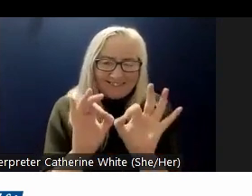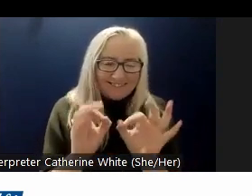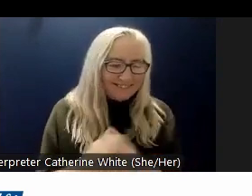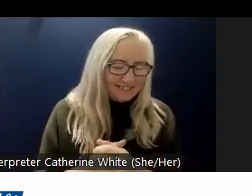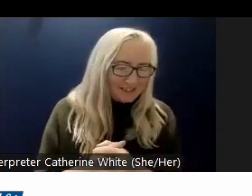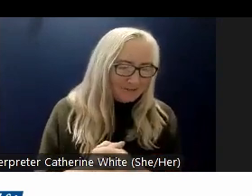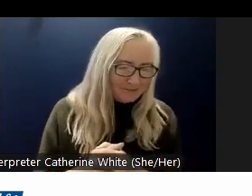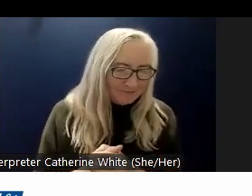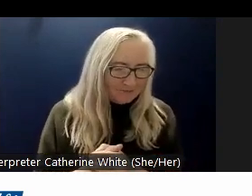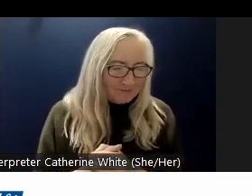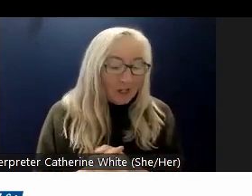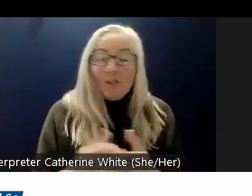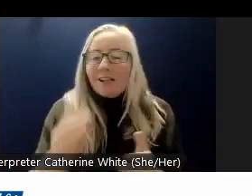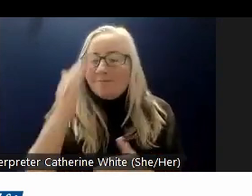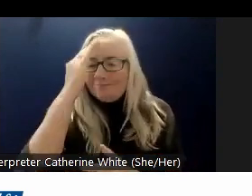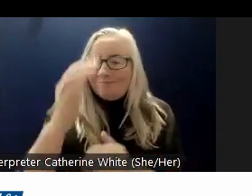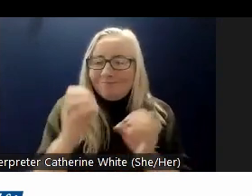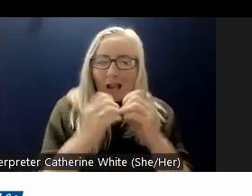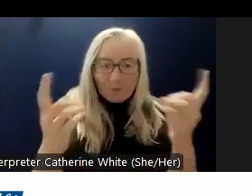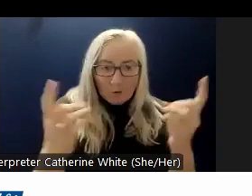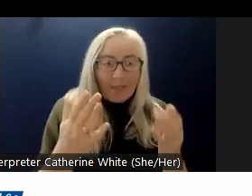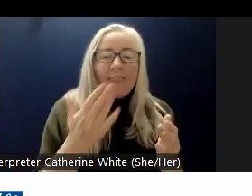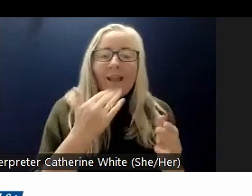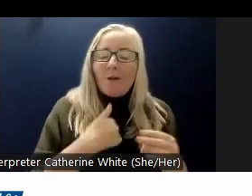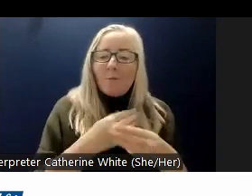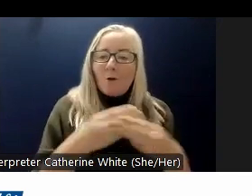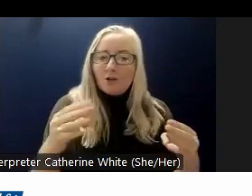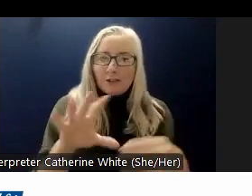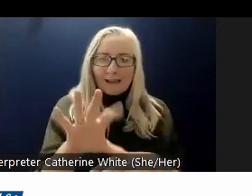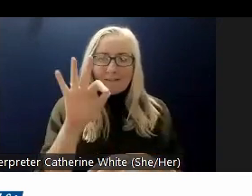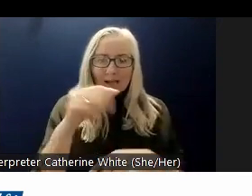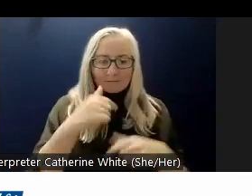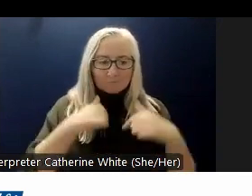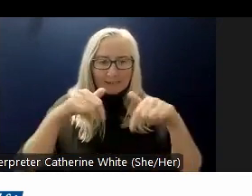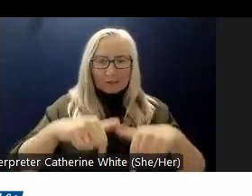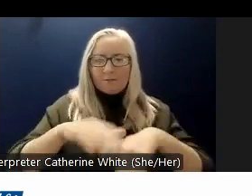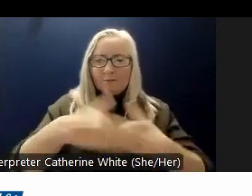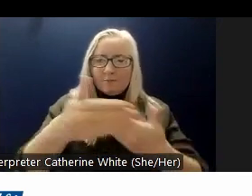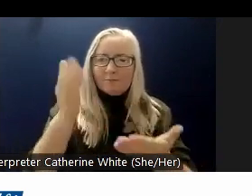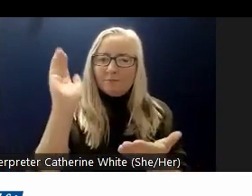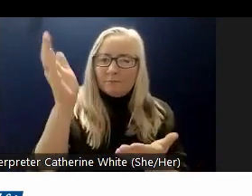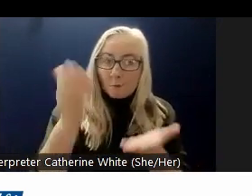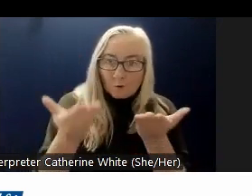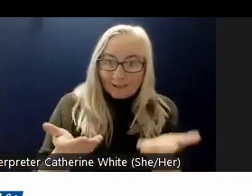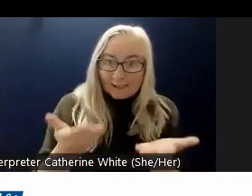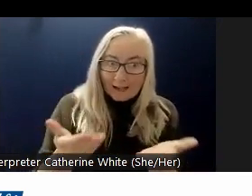So, hello everybody, and thank you very much for inviting me to speak today.